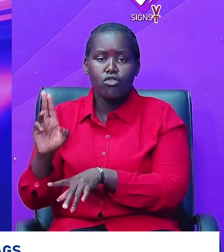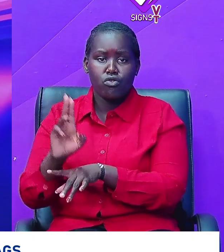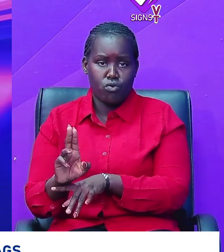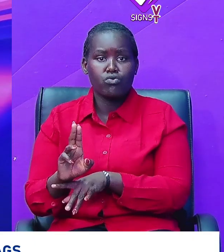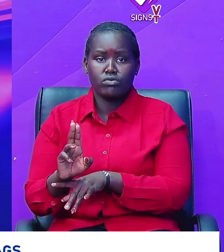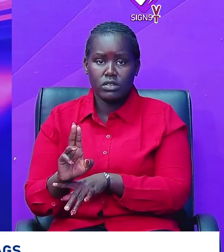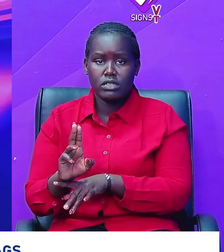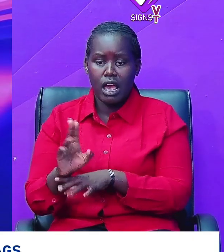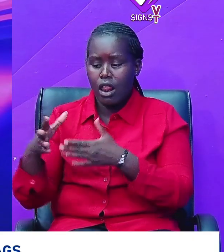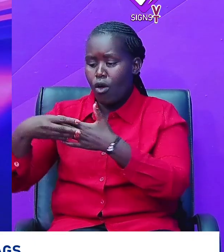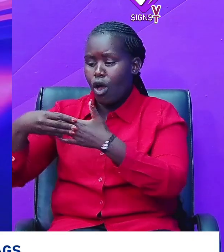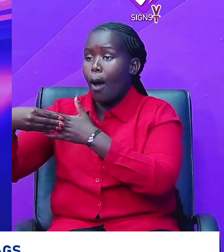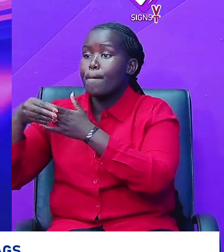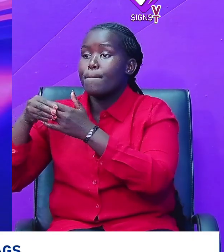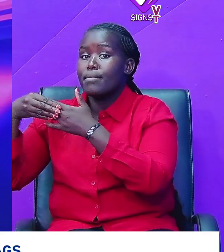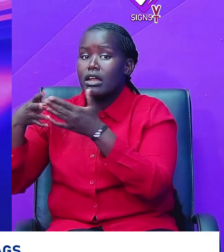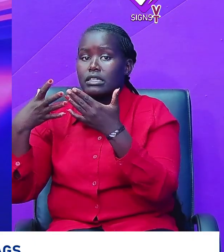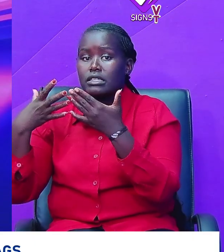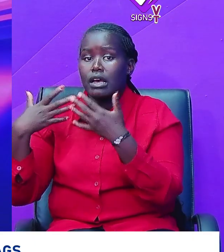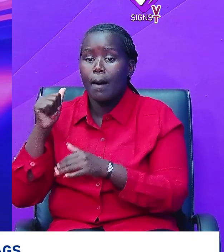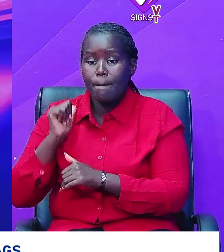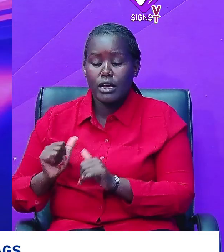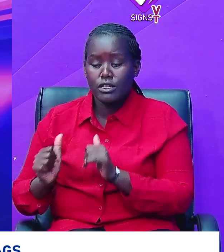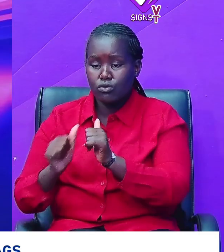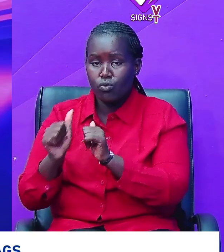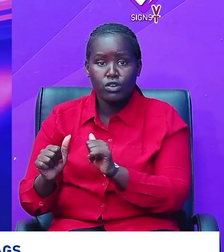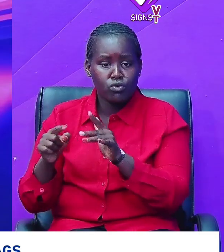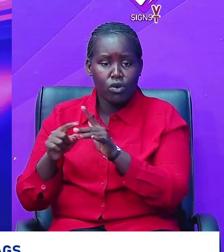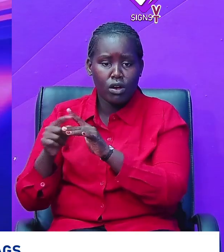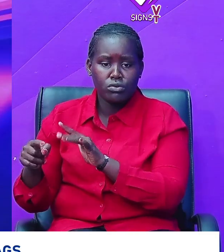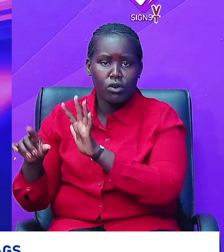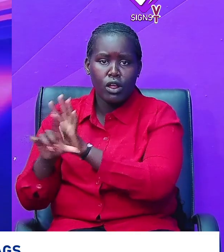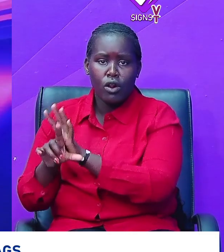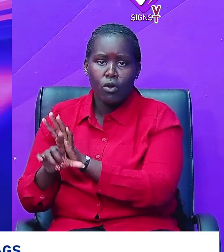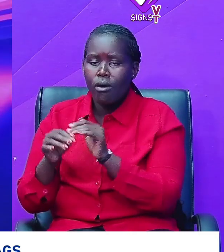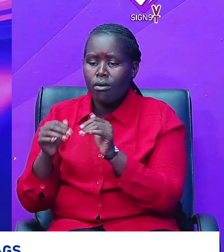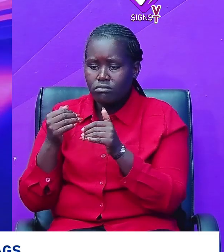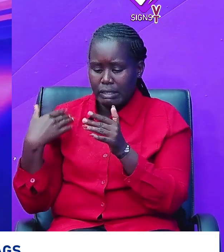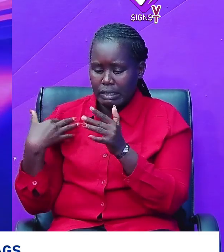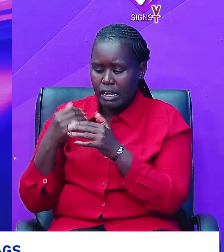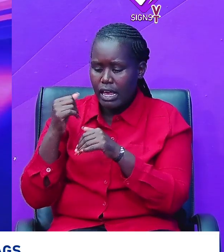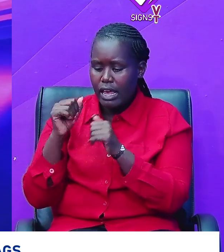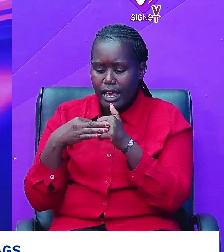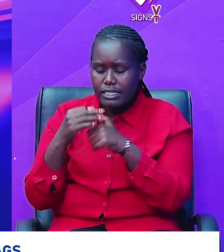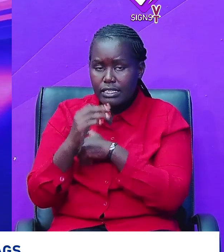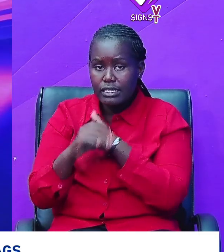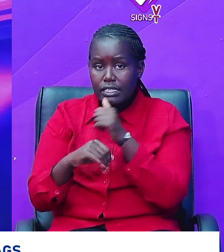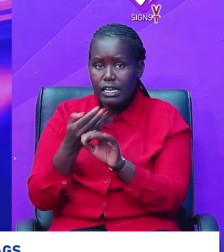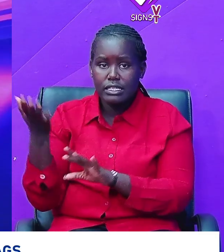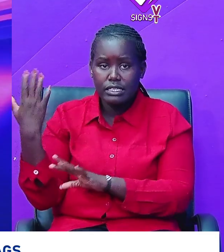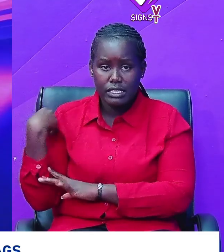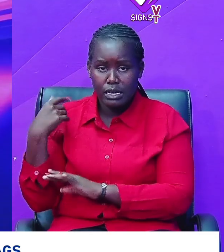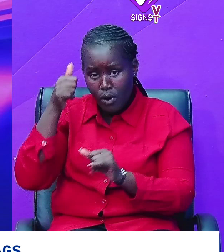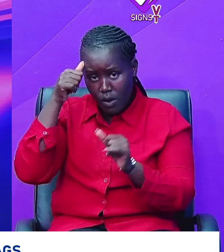of plastic bags which were outlawed 8 years ago. The authority reminded the